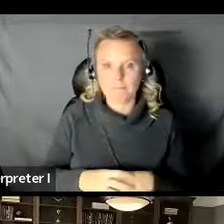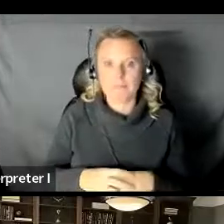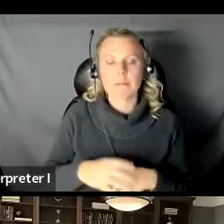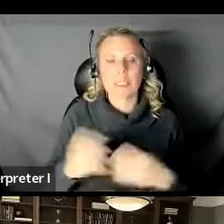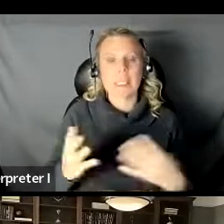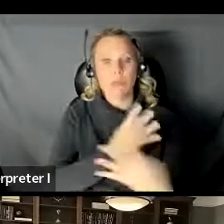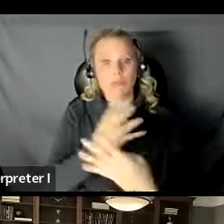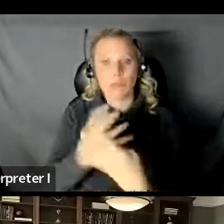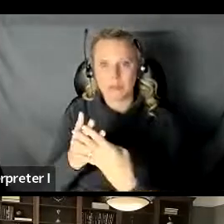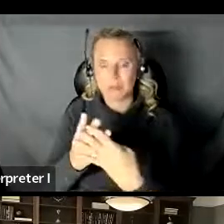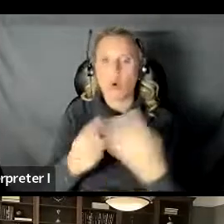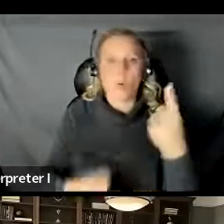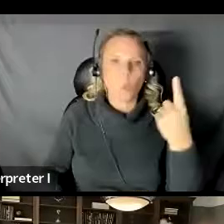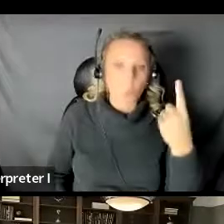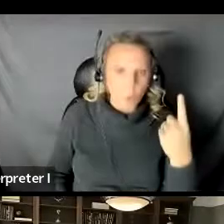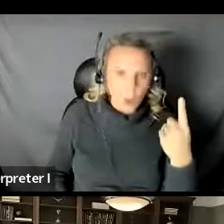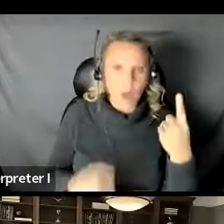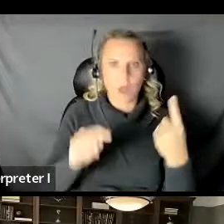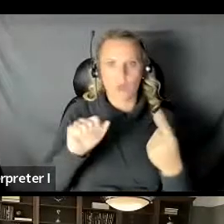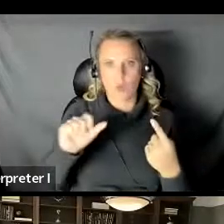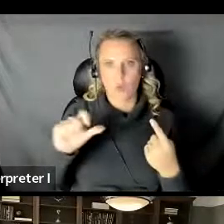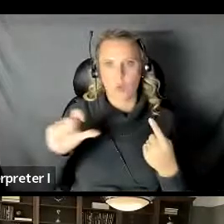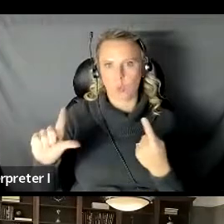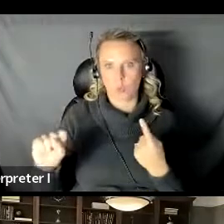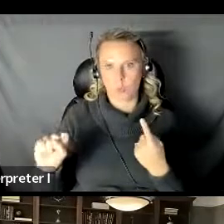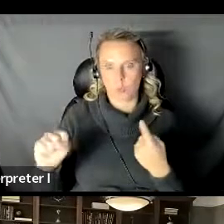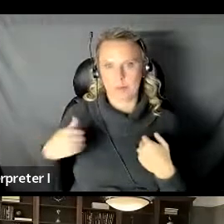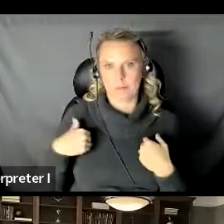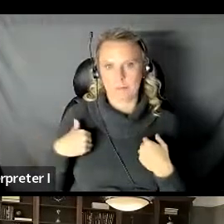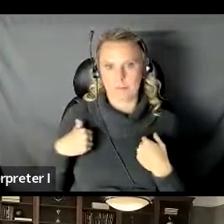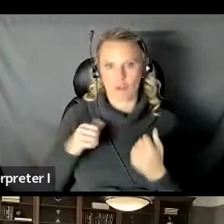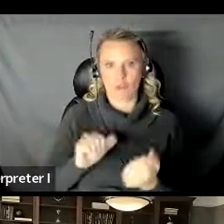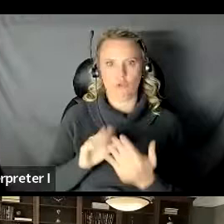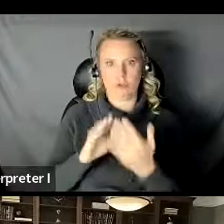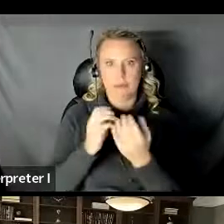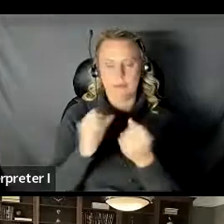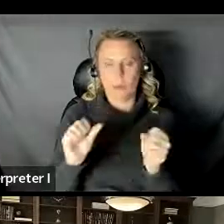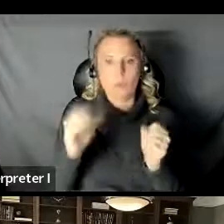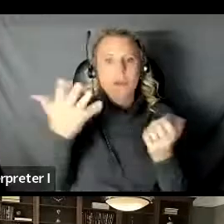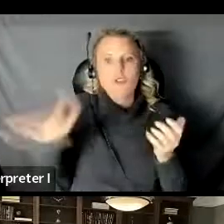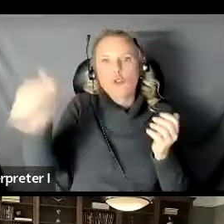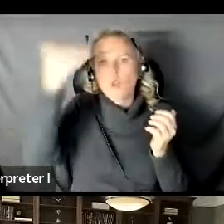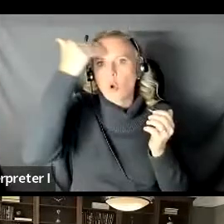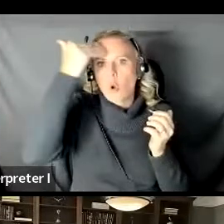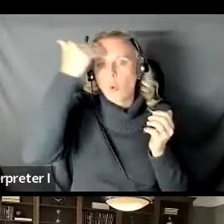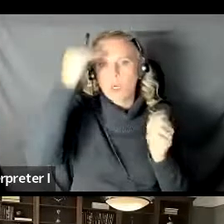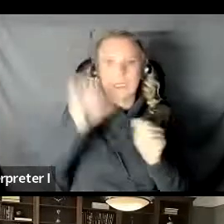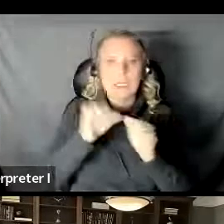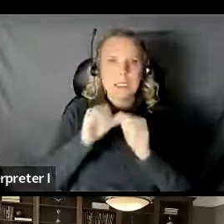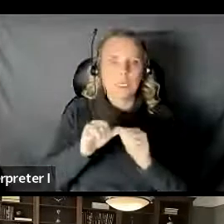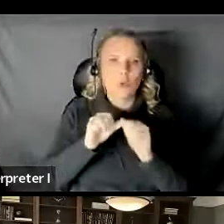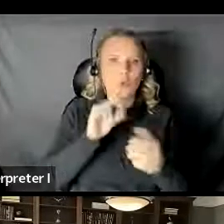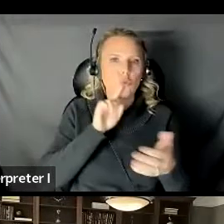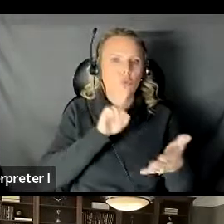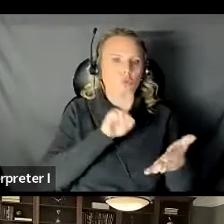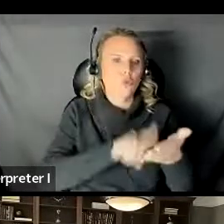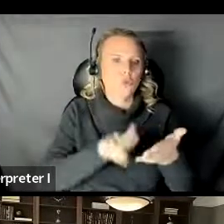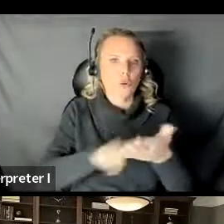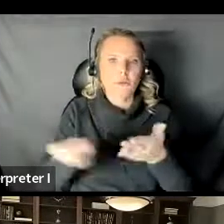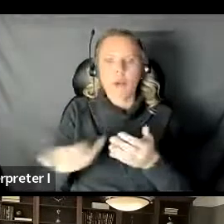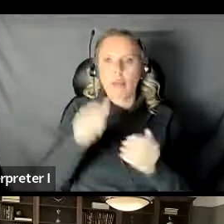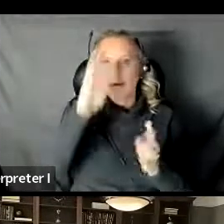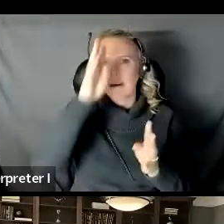Imprisonment is only one tool that we have to address safety. And we know that we have to continue to look for other innovative ways